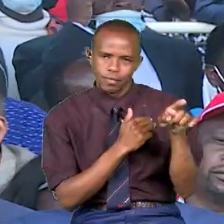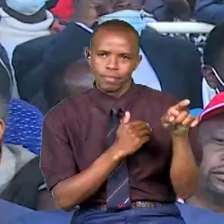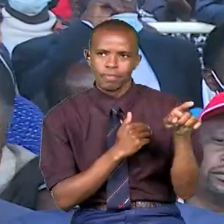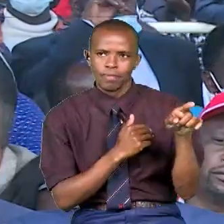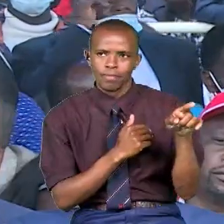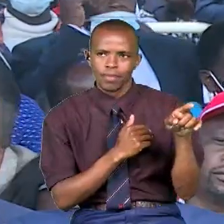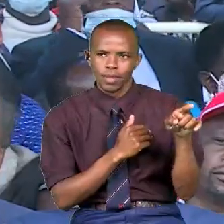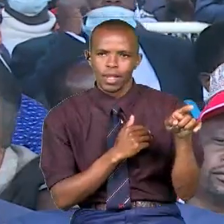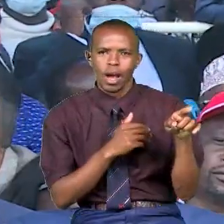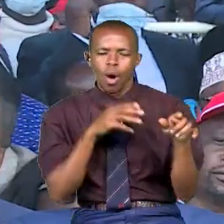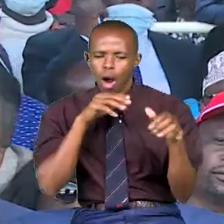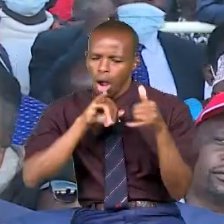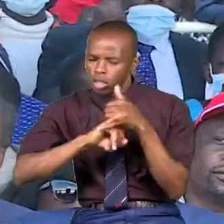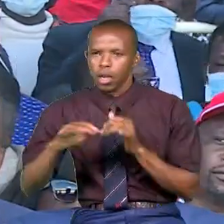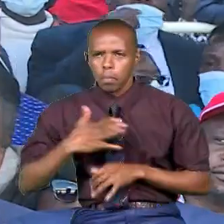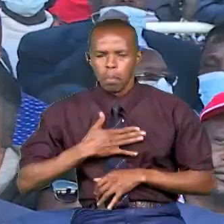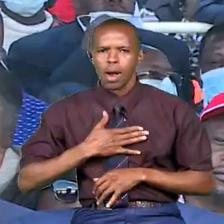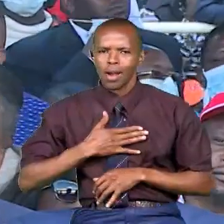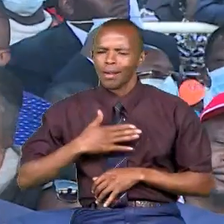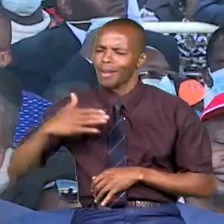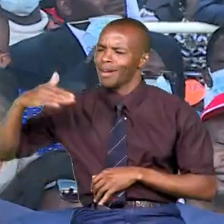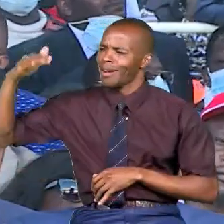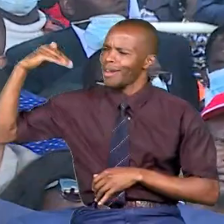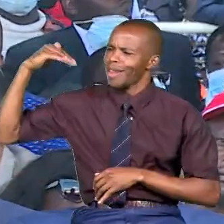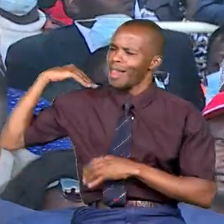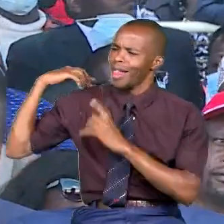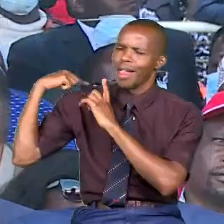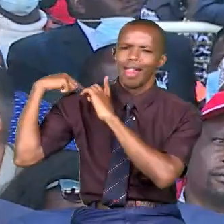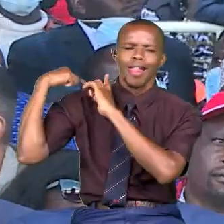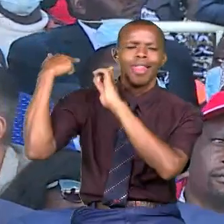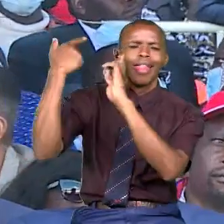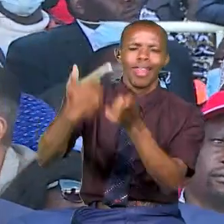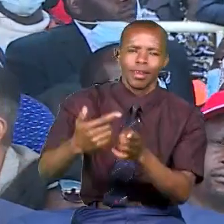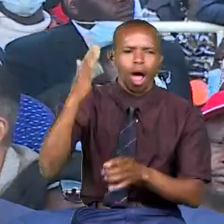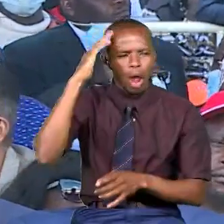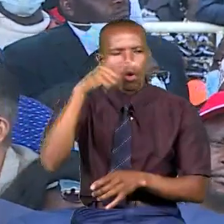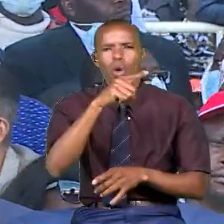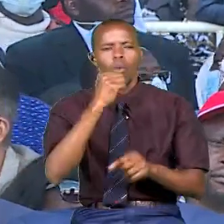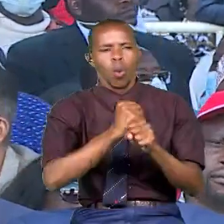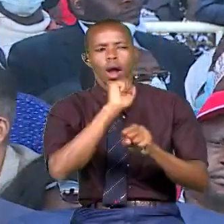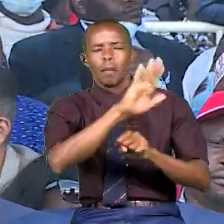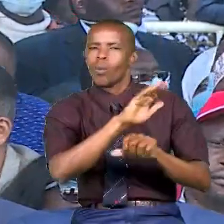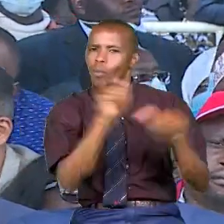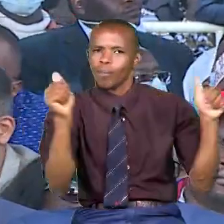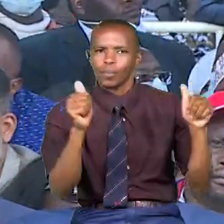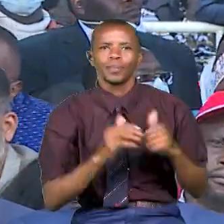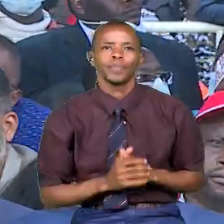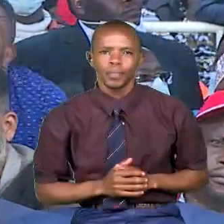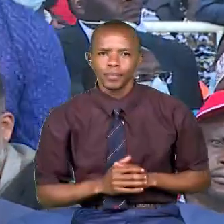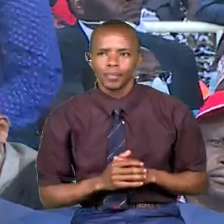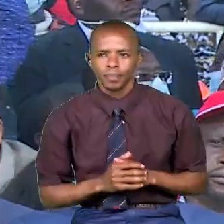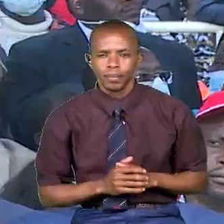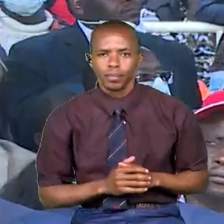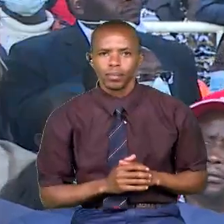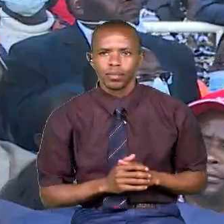and as my dear husband, somebody I've known for many years, I know what he's capable of doing. And one